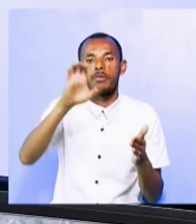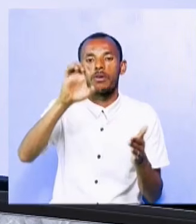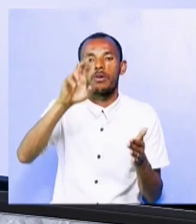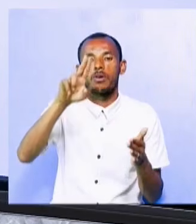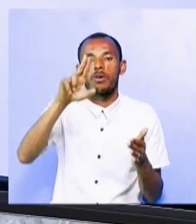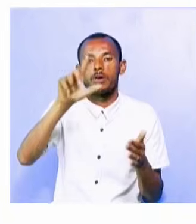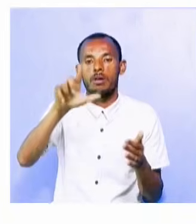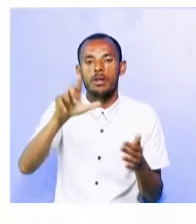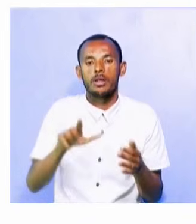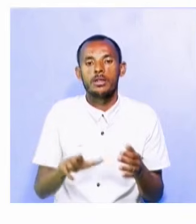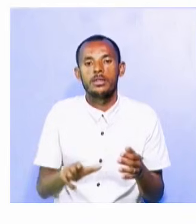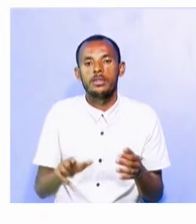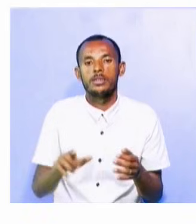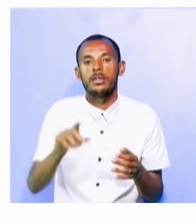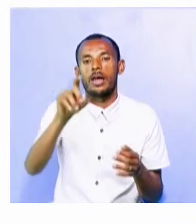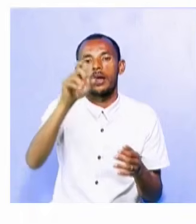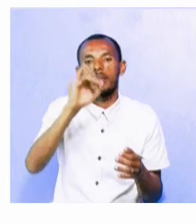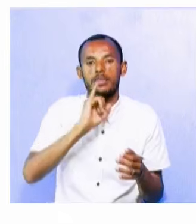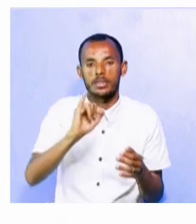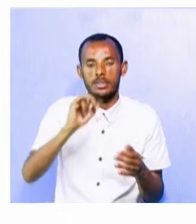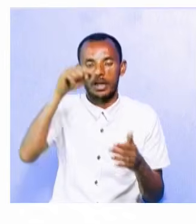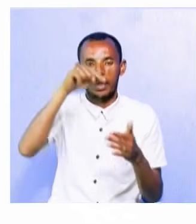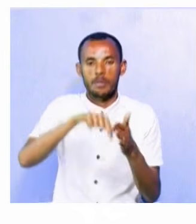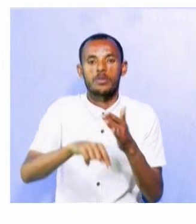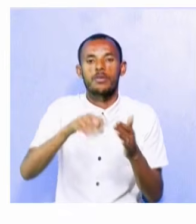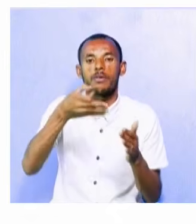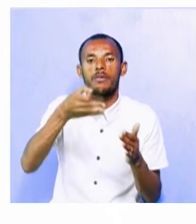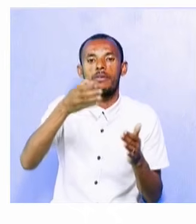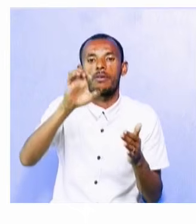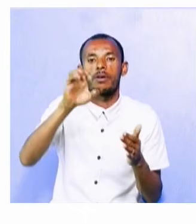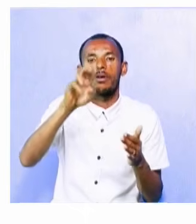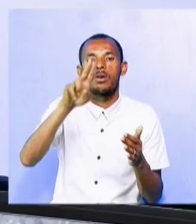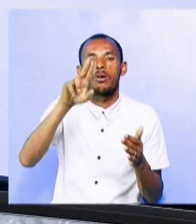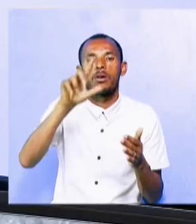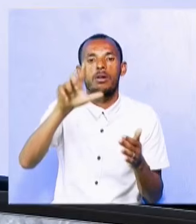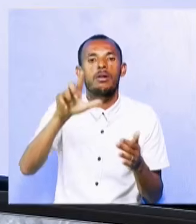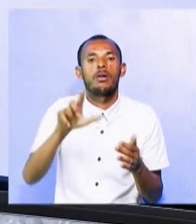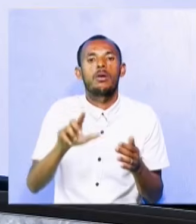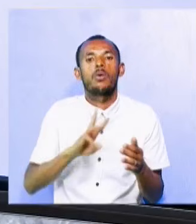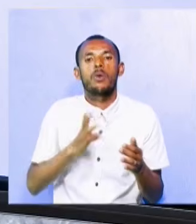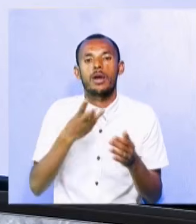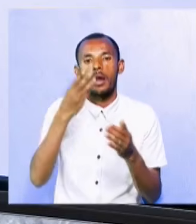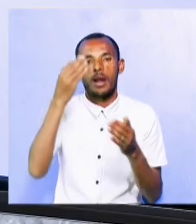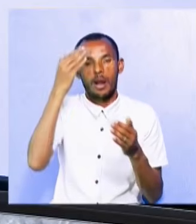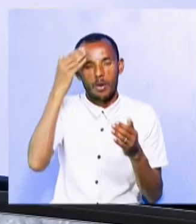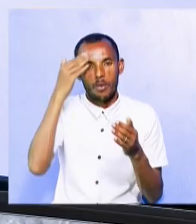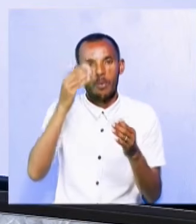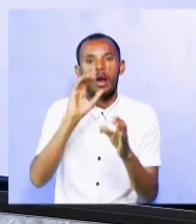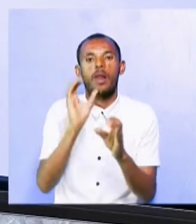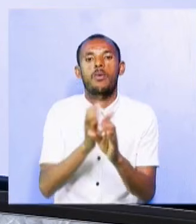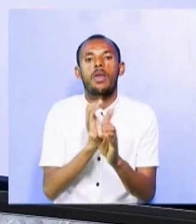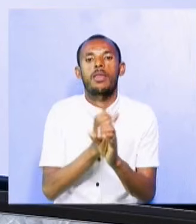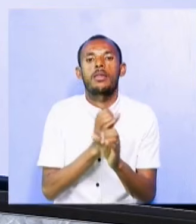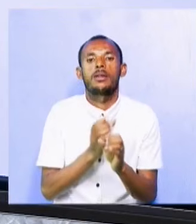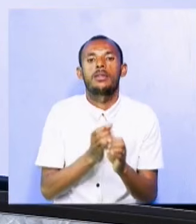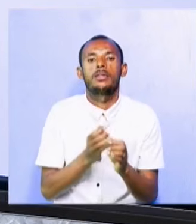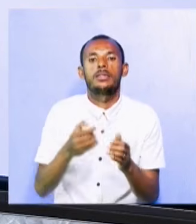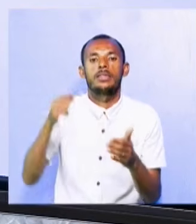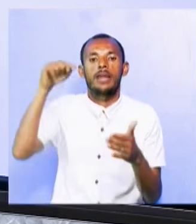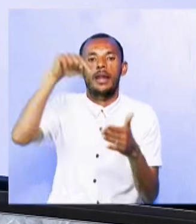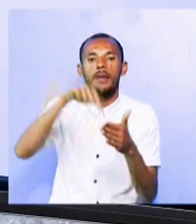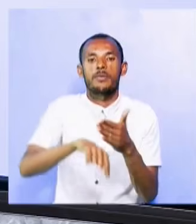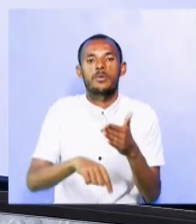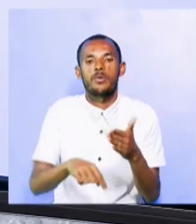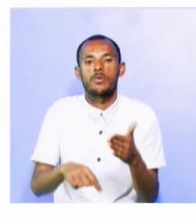Okay. Say X is the depth of the fuel. So we can now calculate the depth of the